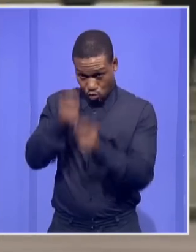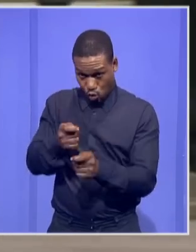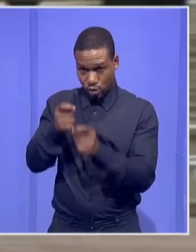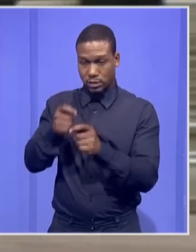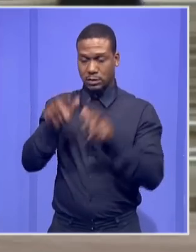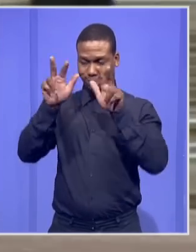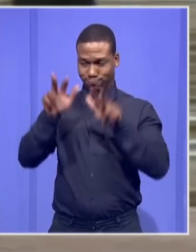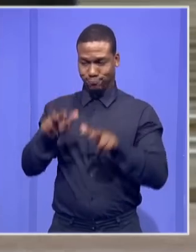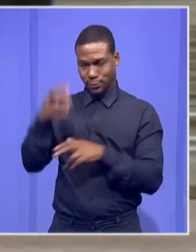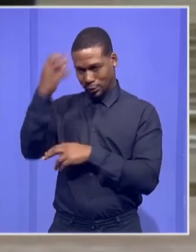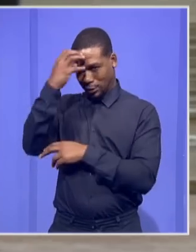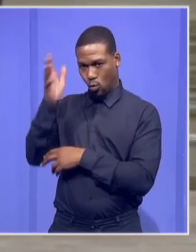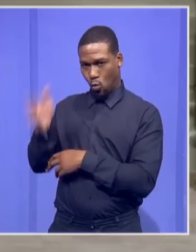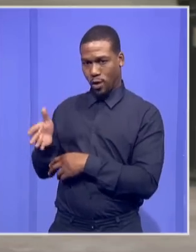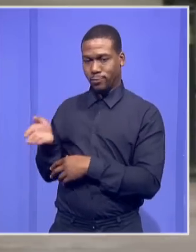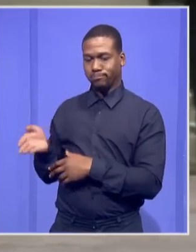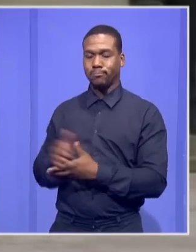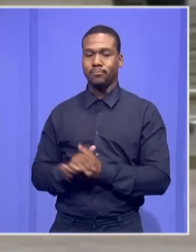William.